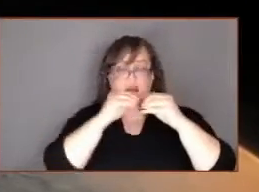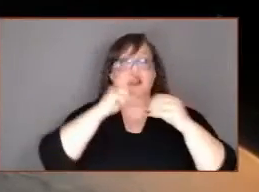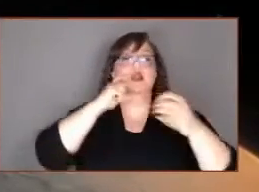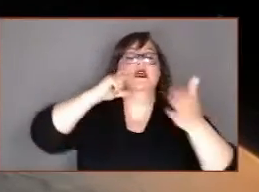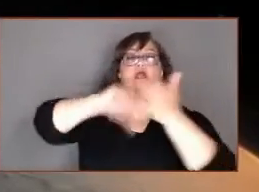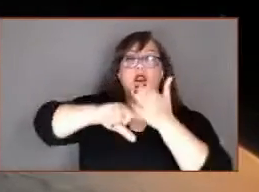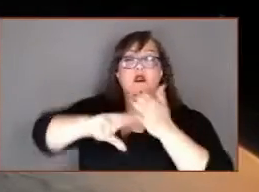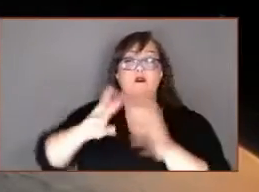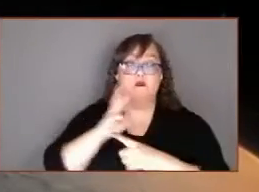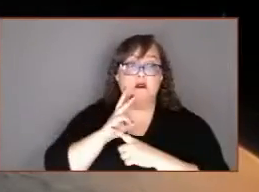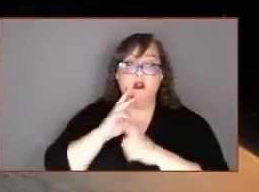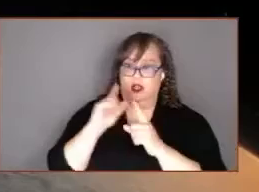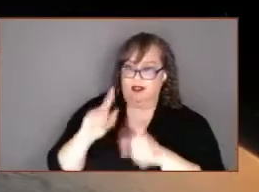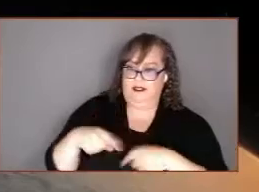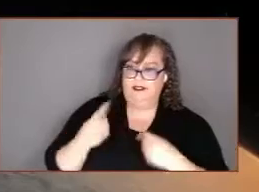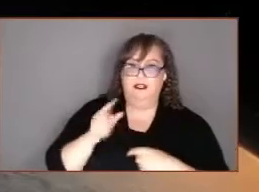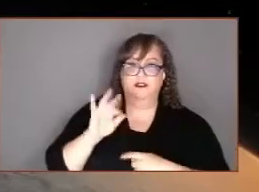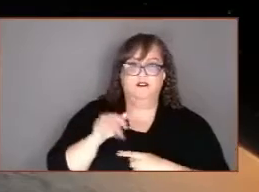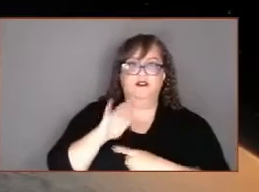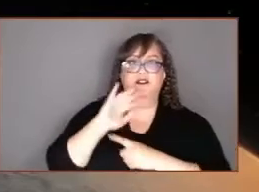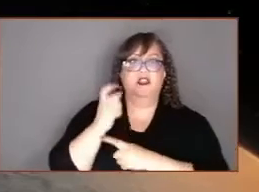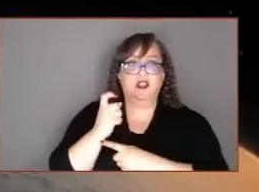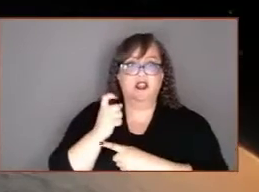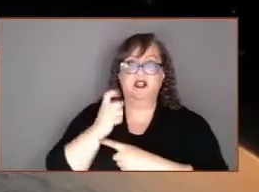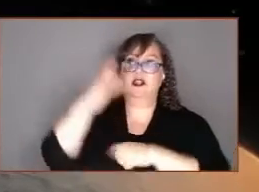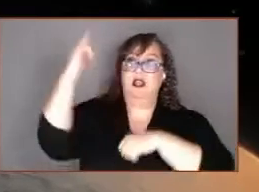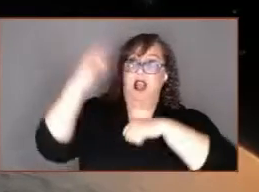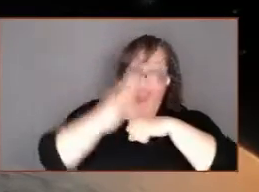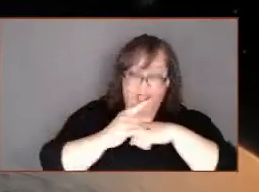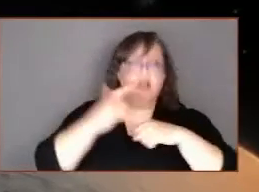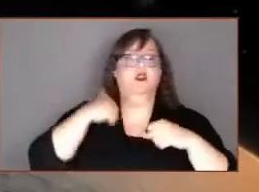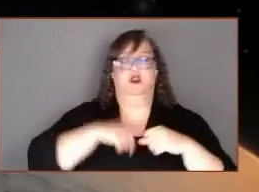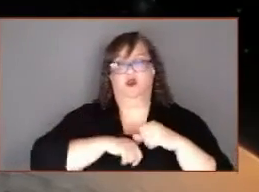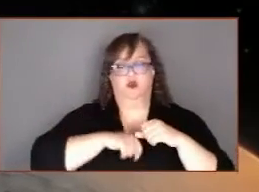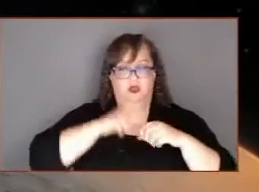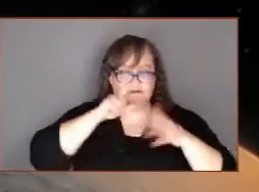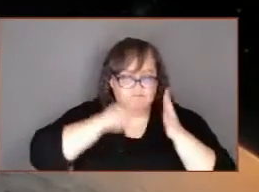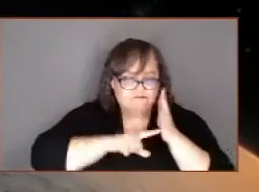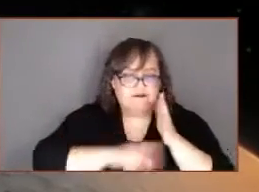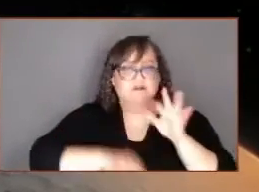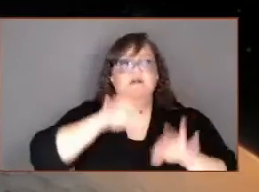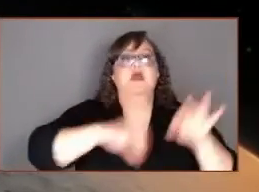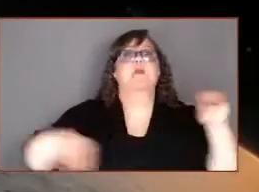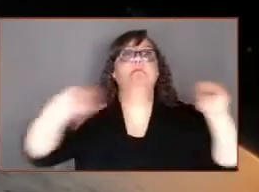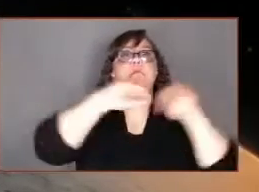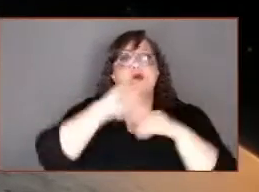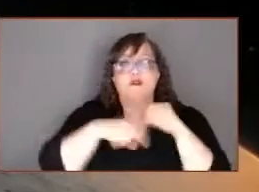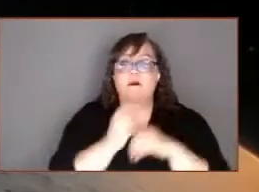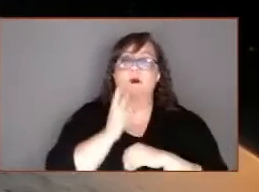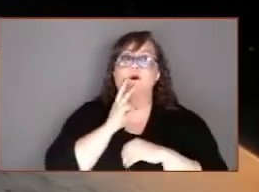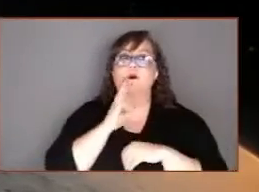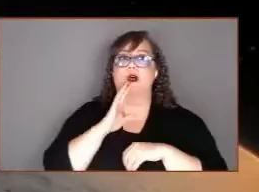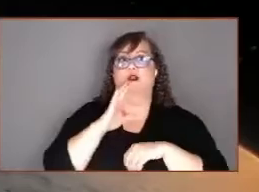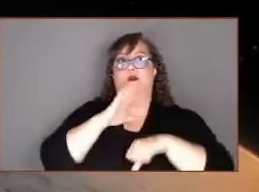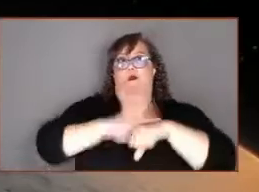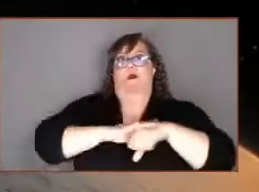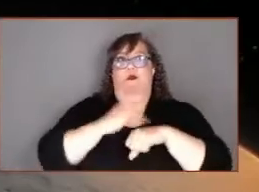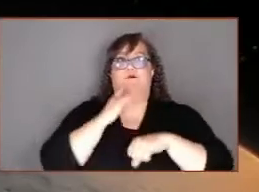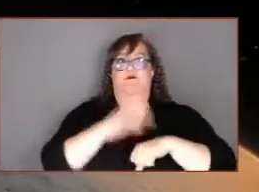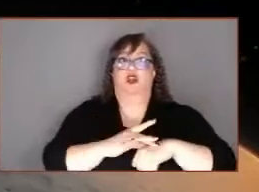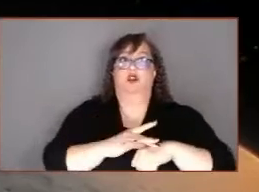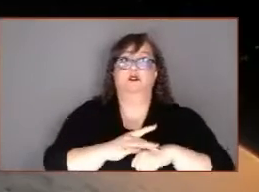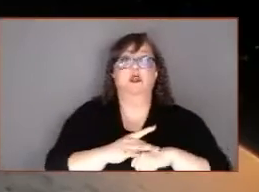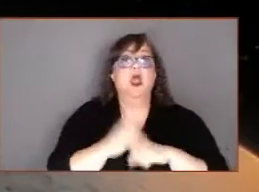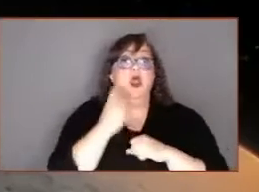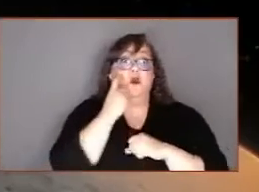lander, we've been learning more and more about the water on Mars. Recent discoveries have shown that there might be large ice deposits beneath